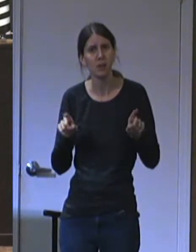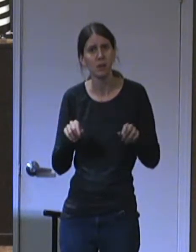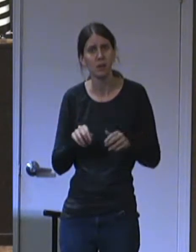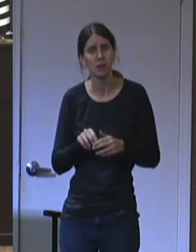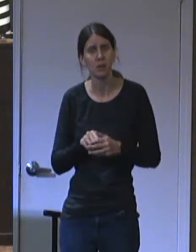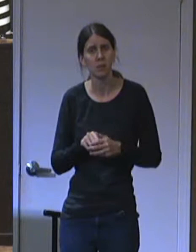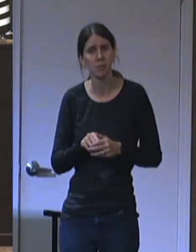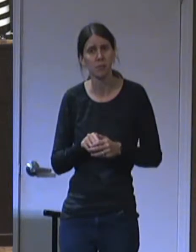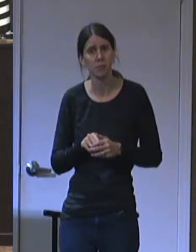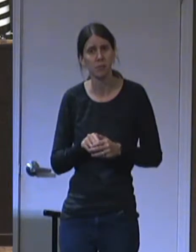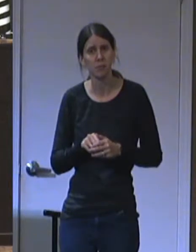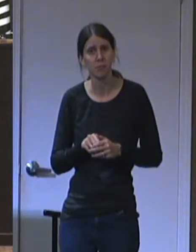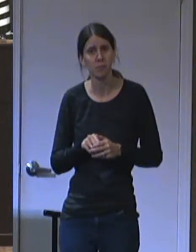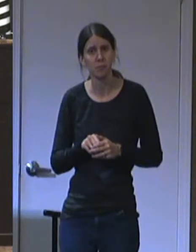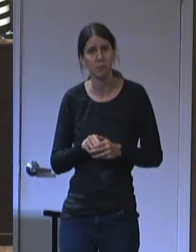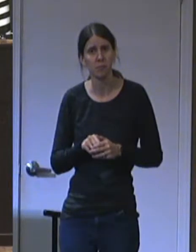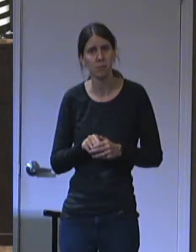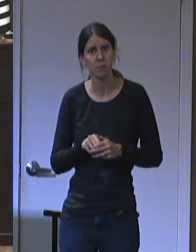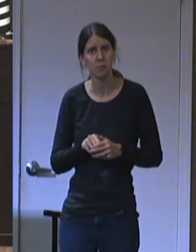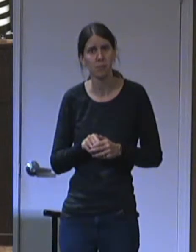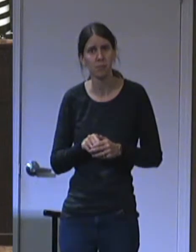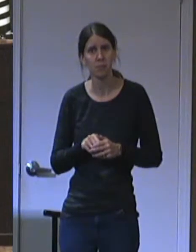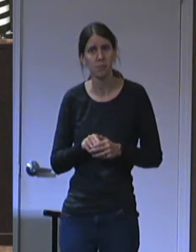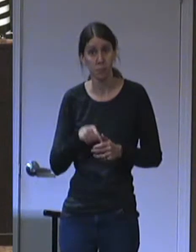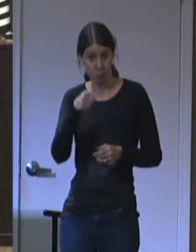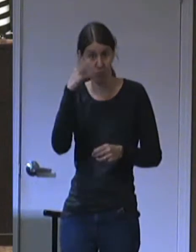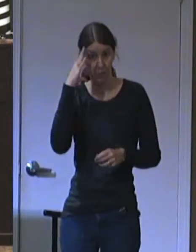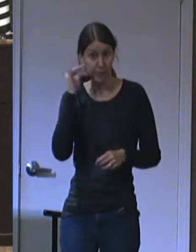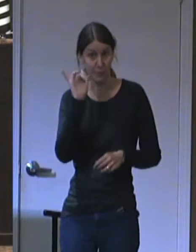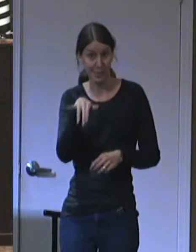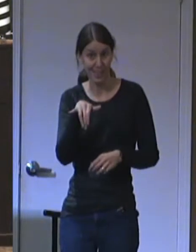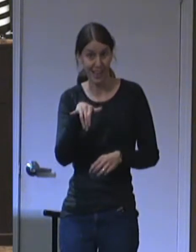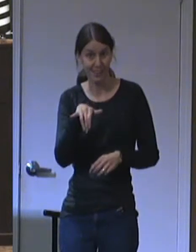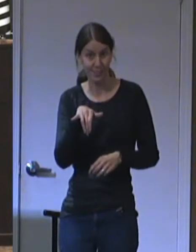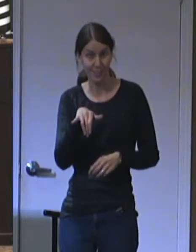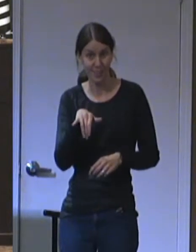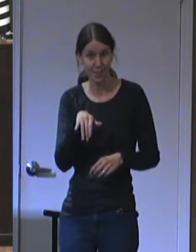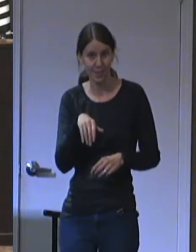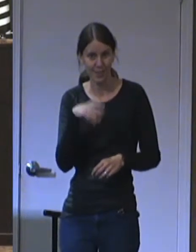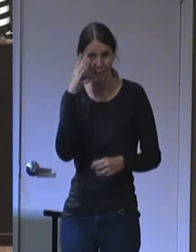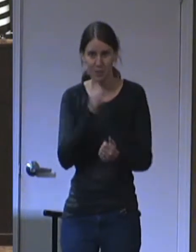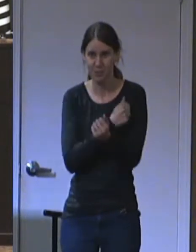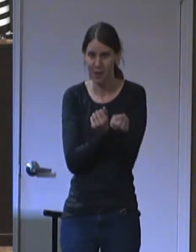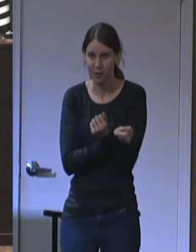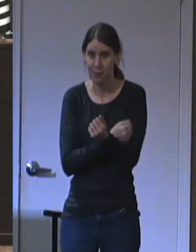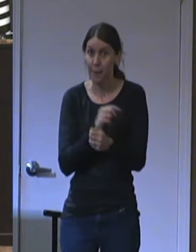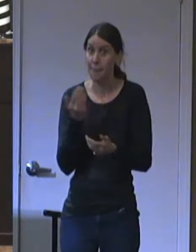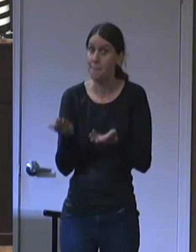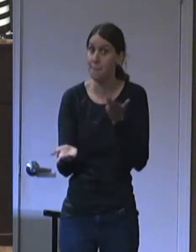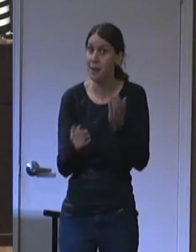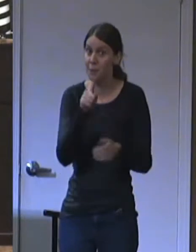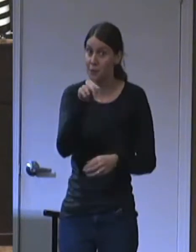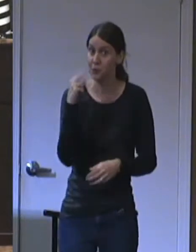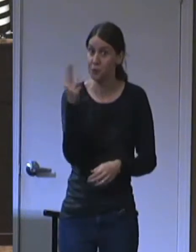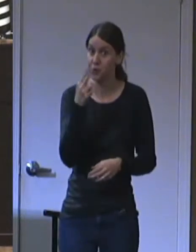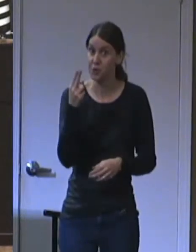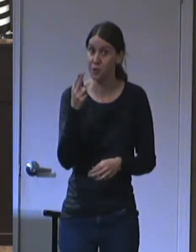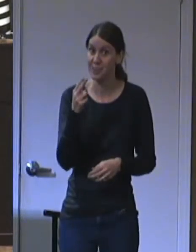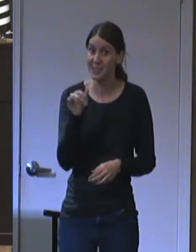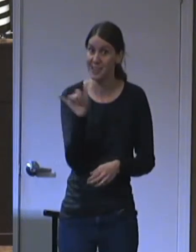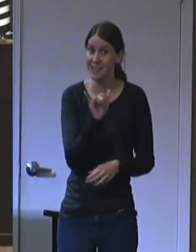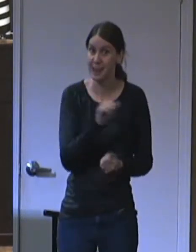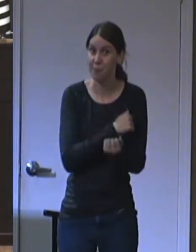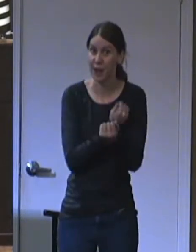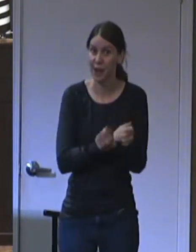What was it about that approach? You've experienced the power of that. Maybe you can use that to help someone else.